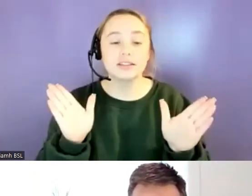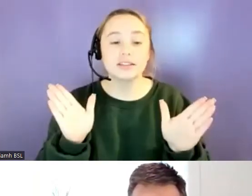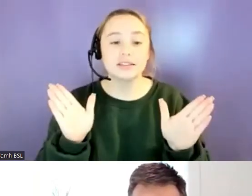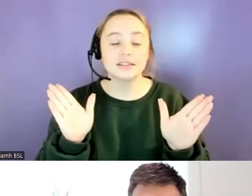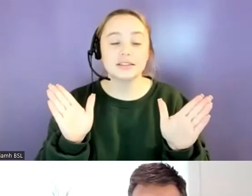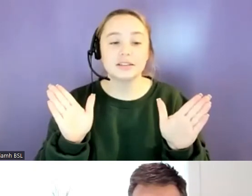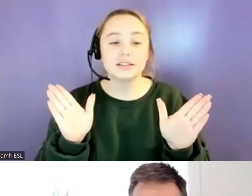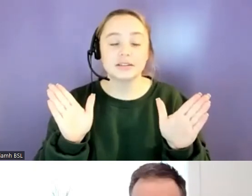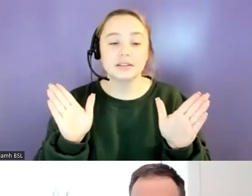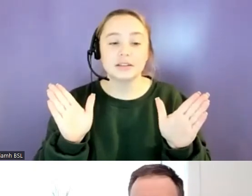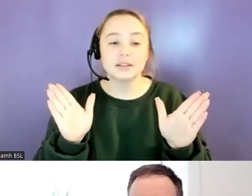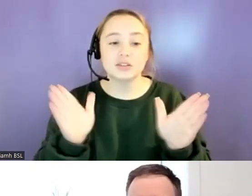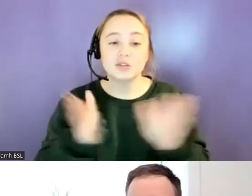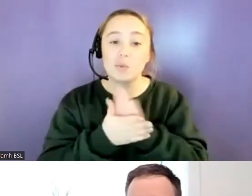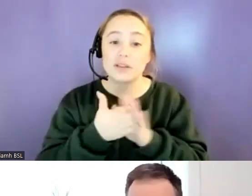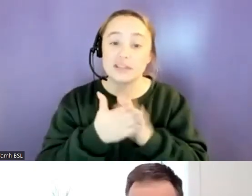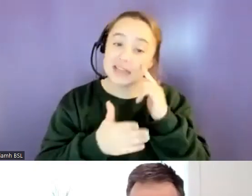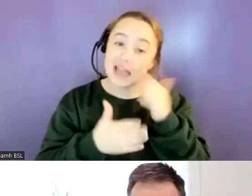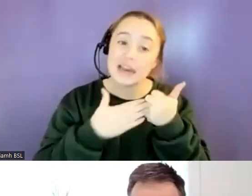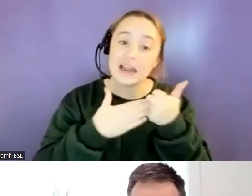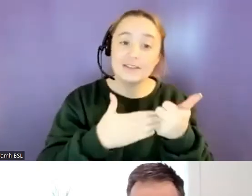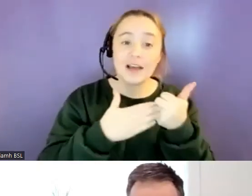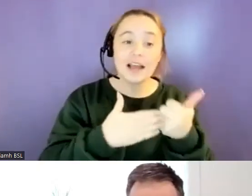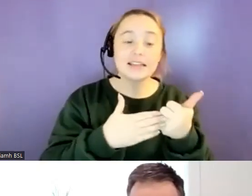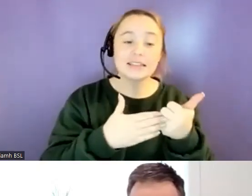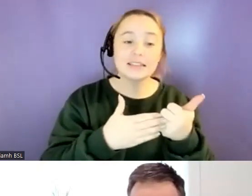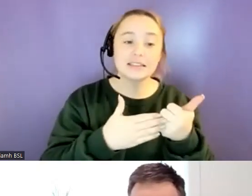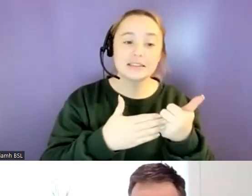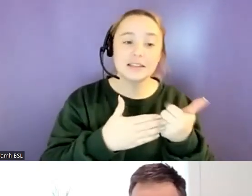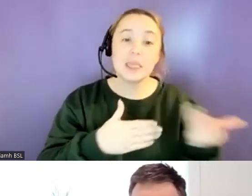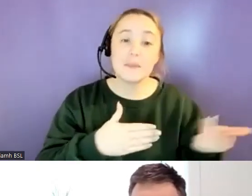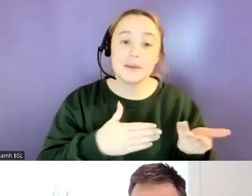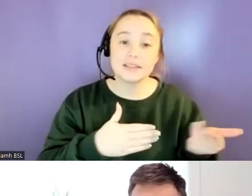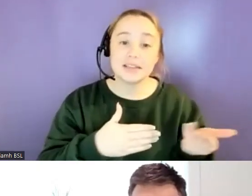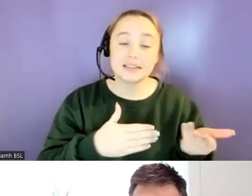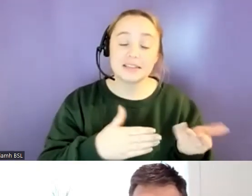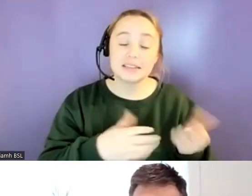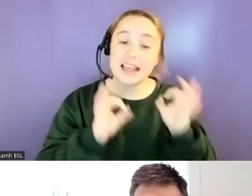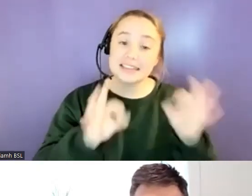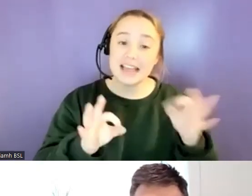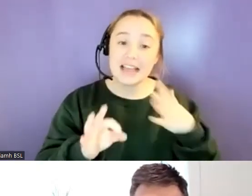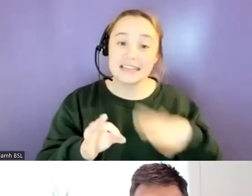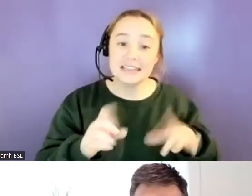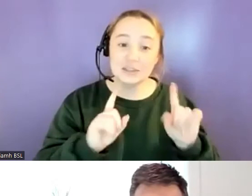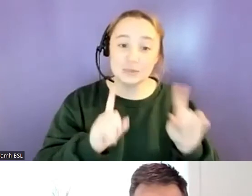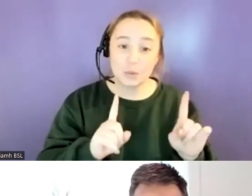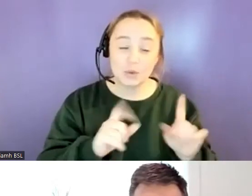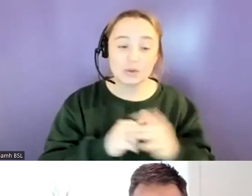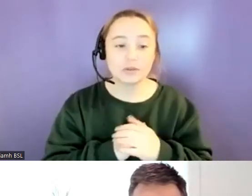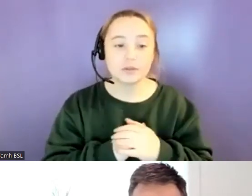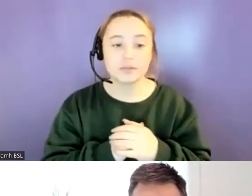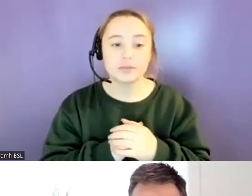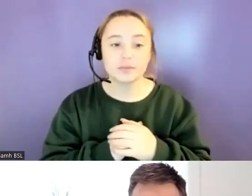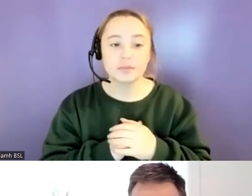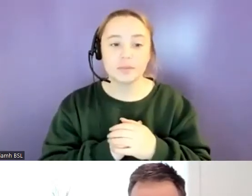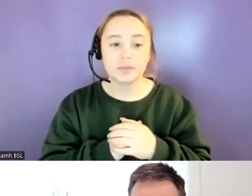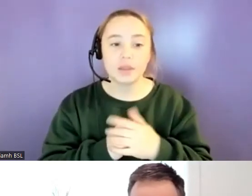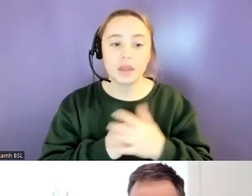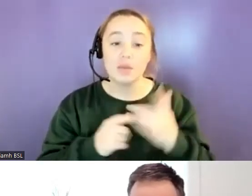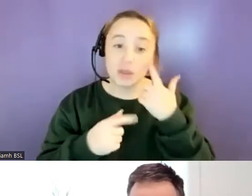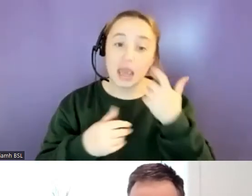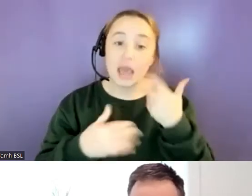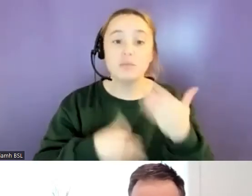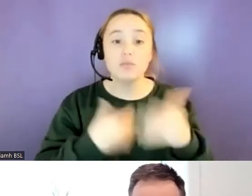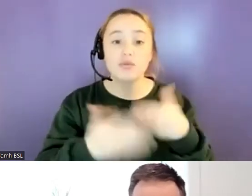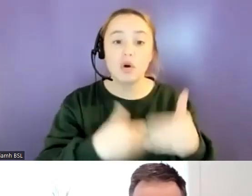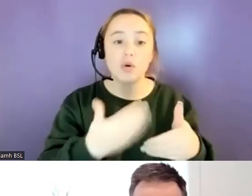advise the business itself here, you know, what the exact needs are, and you know, so, and we keep moving forward with that,